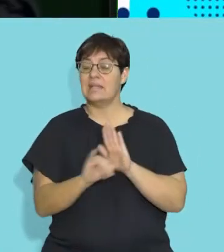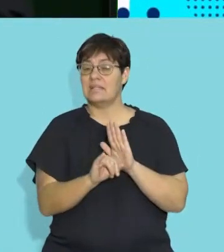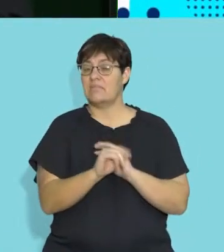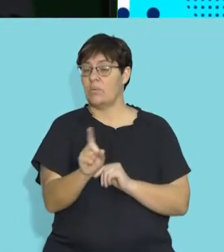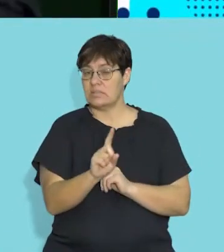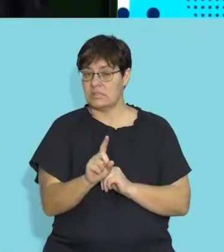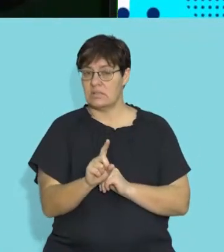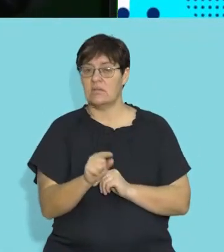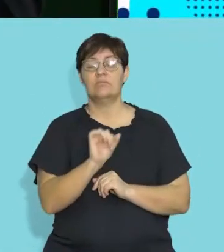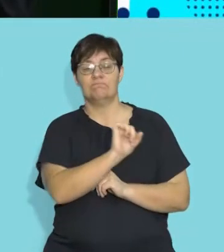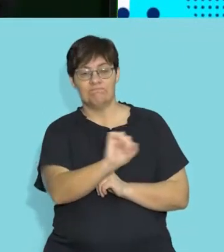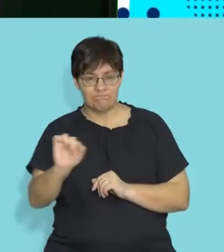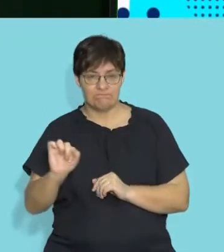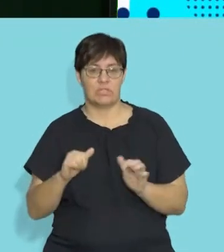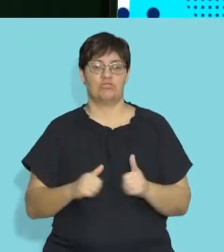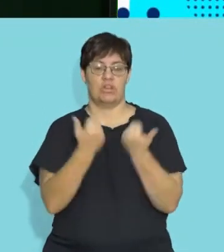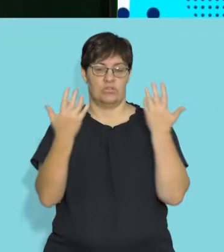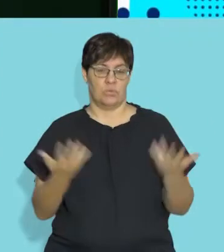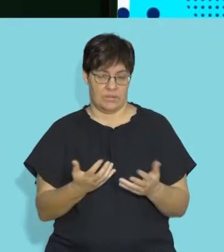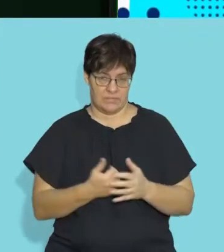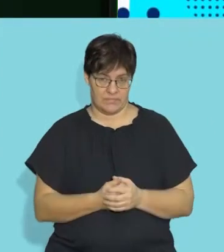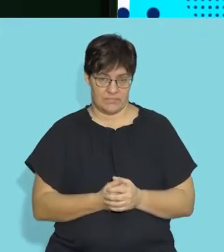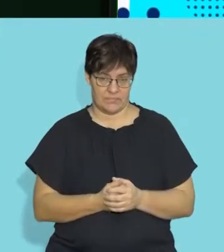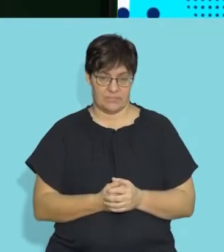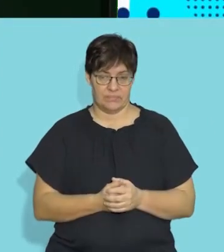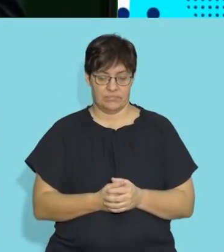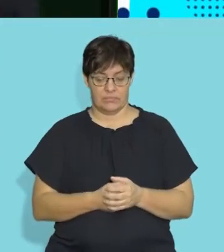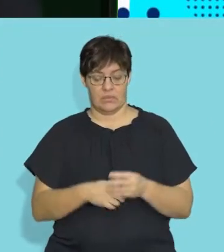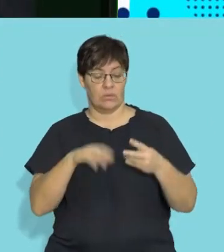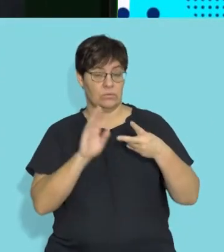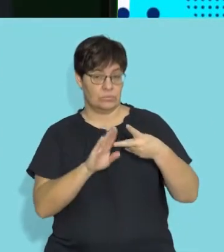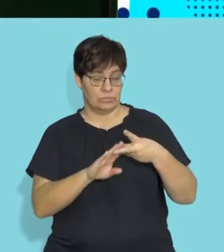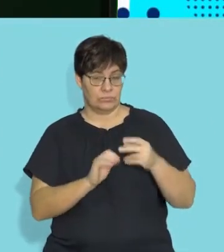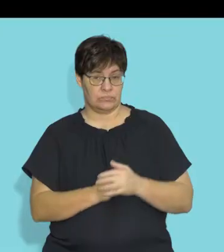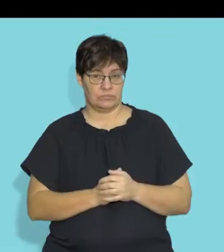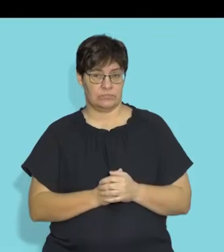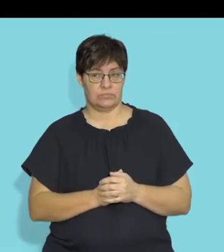to identify where are your challenges. Okay, number two,